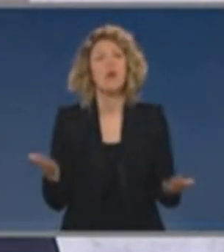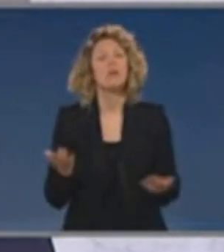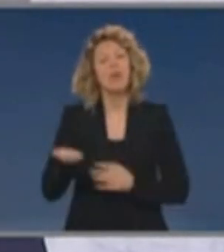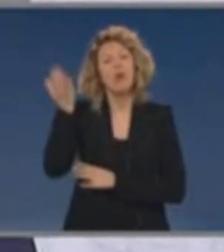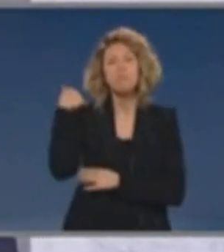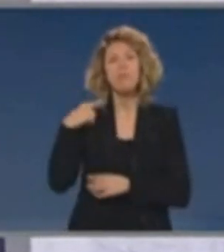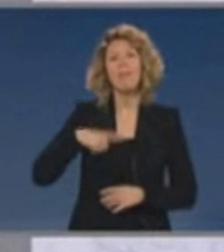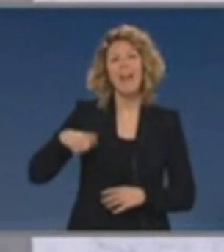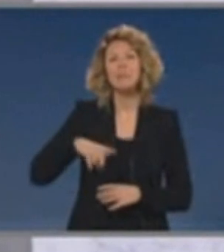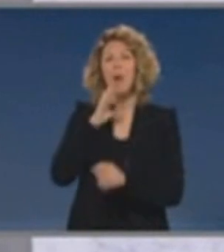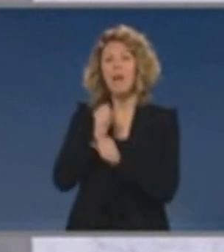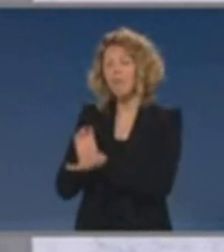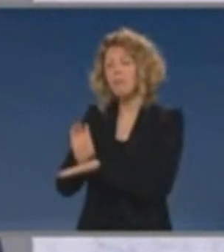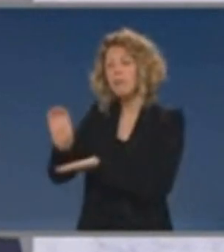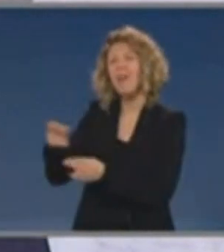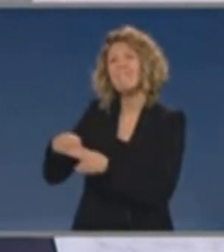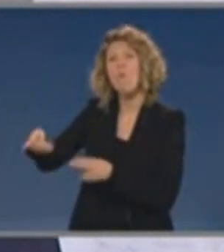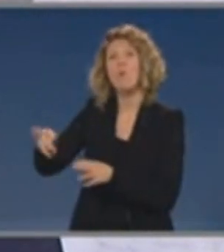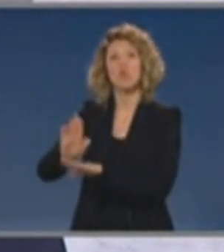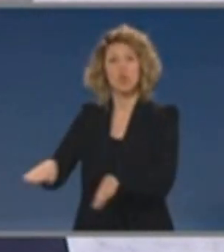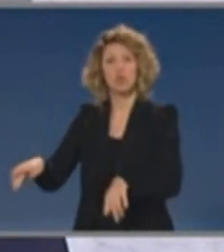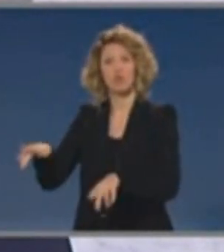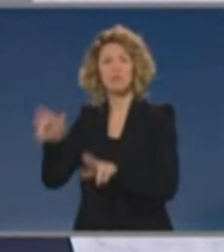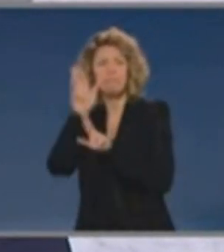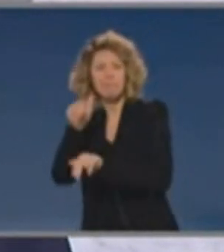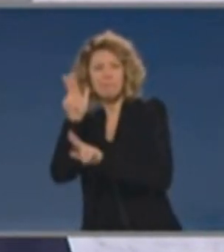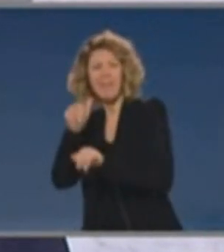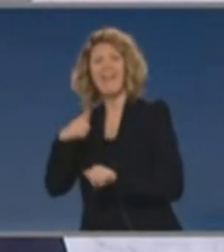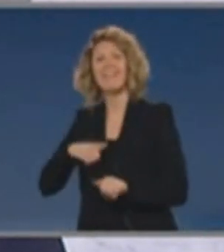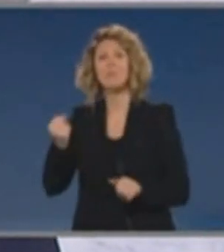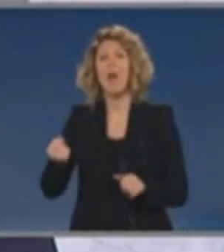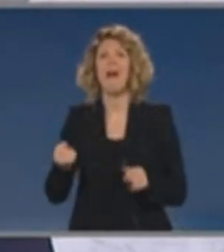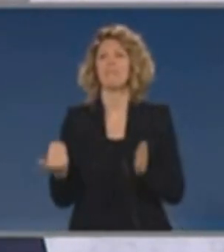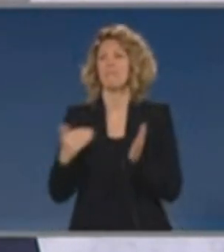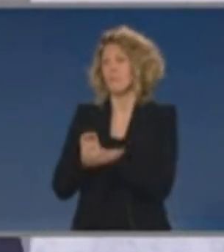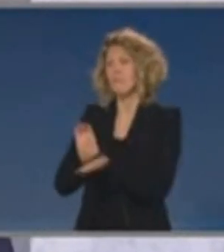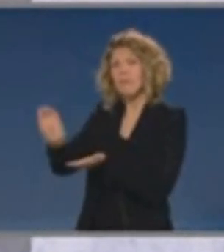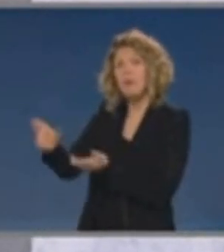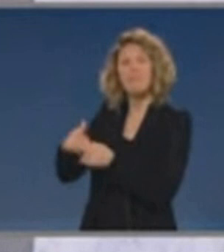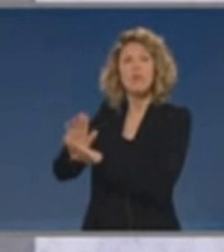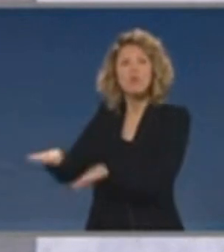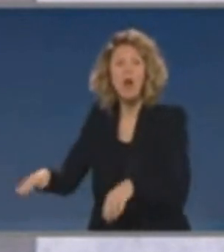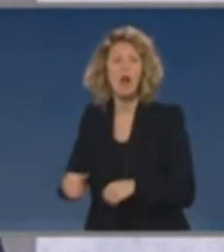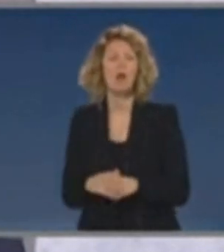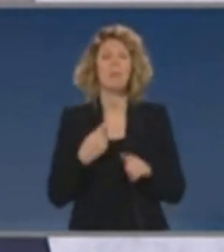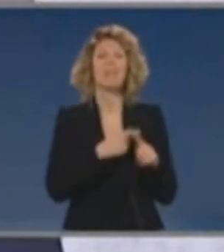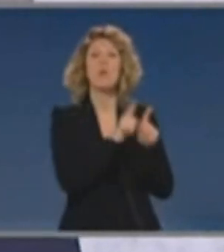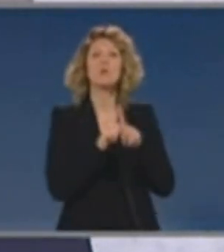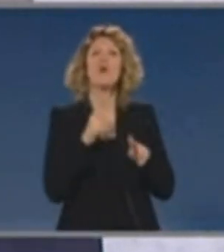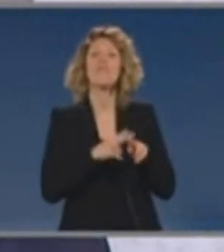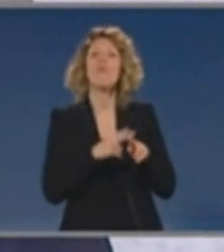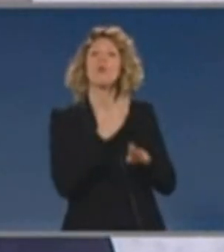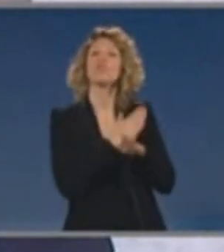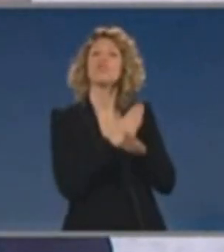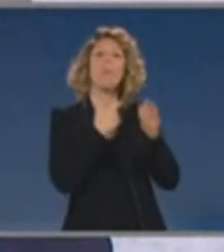which was the issue some time ago, and the guarantees we put in place through both JobKeeper and the direct support provided to childcare